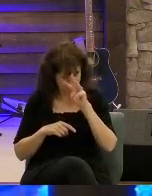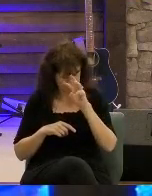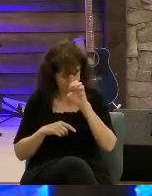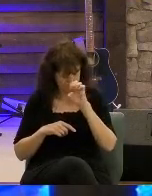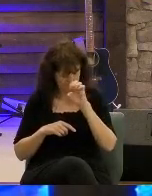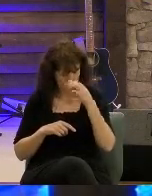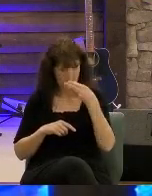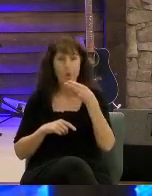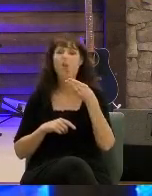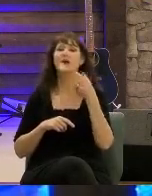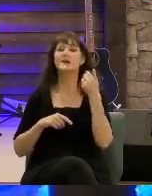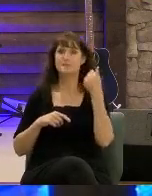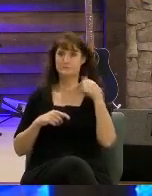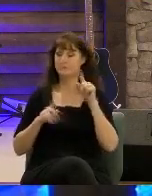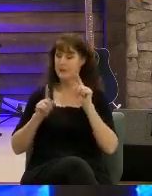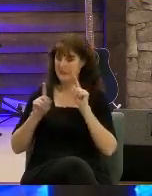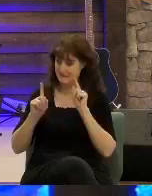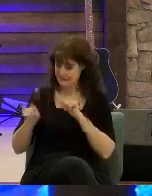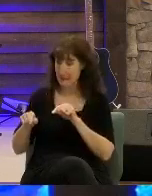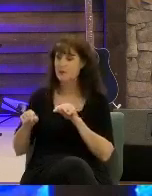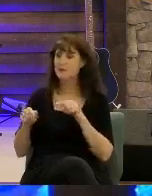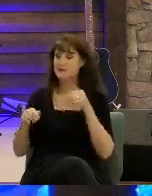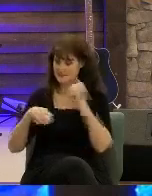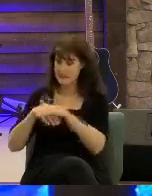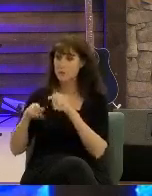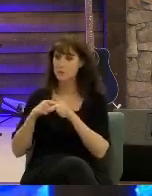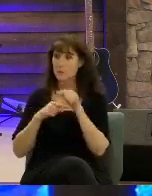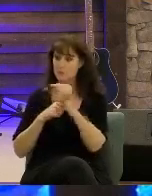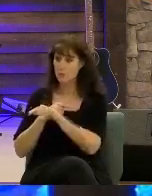Jacob has sent me to you. This is my name